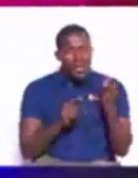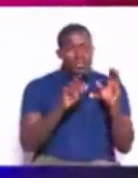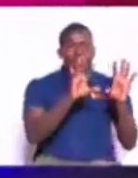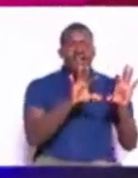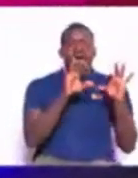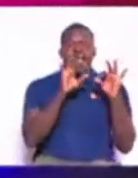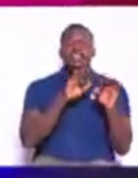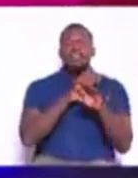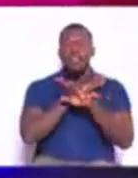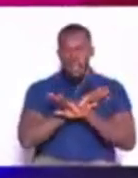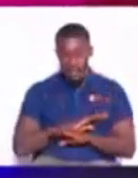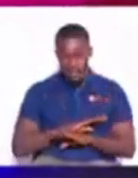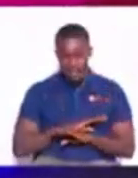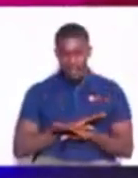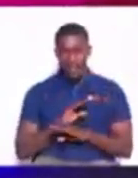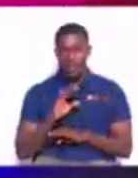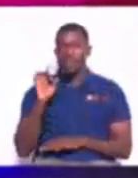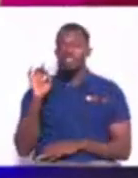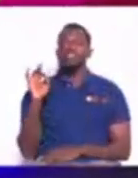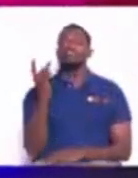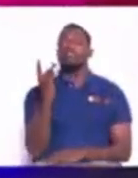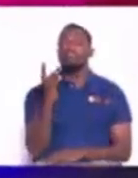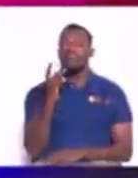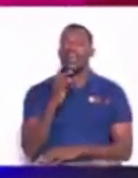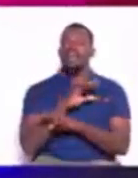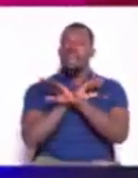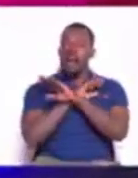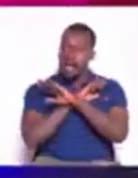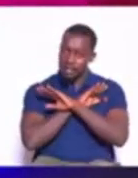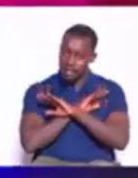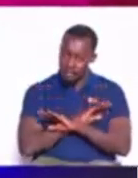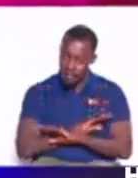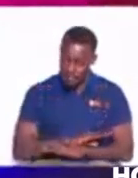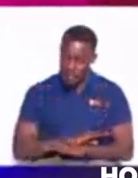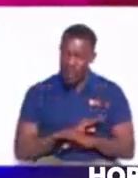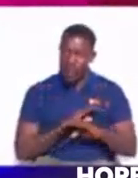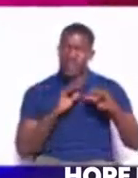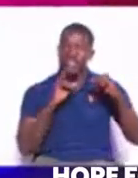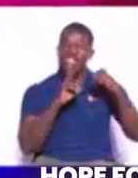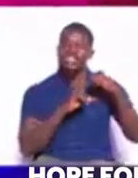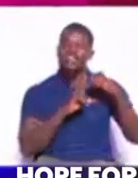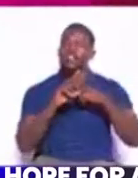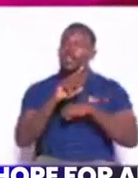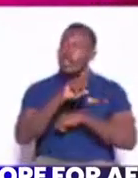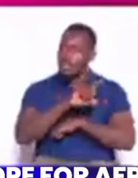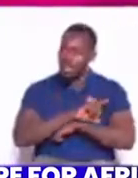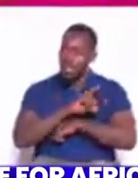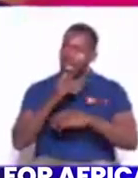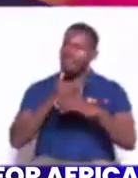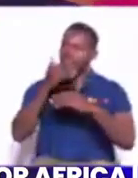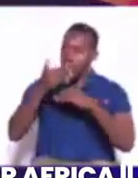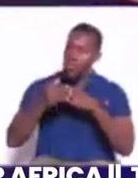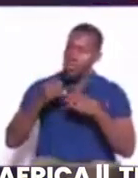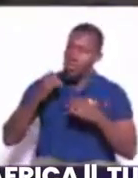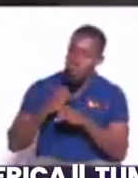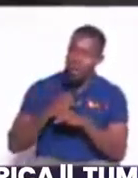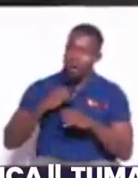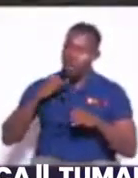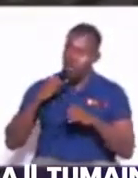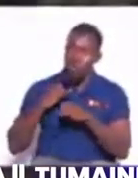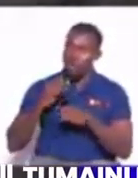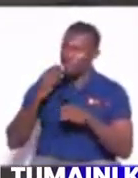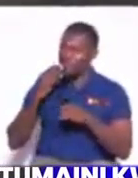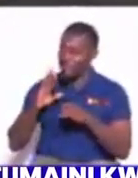rest on the Sabbath. Find rest from your labors. Find rest from your stress and worry. Come